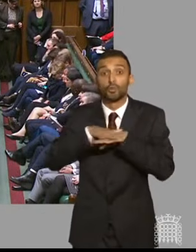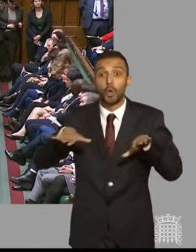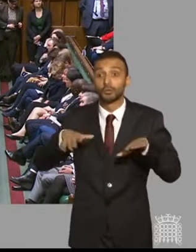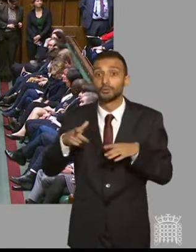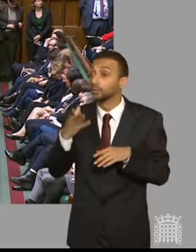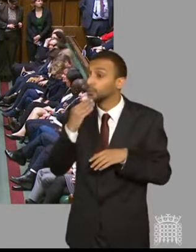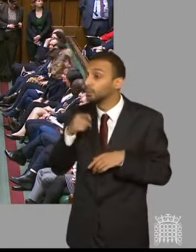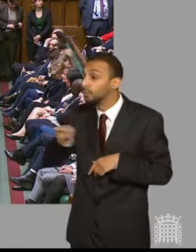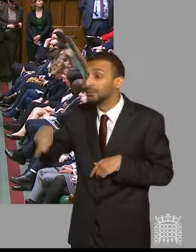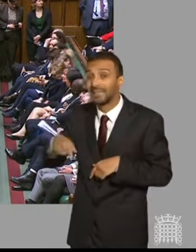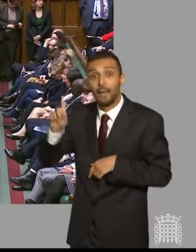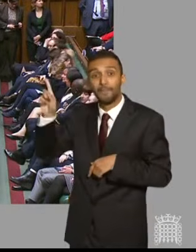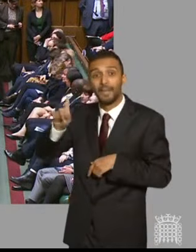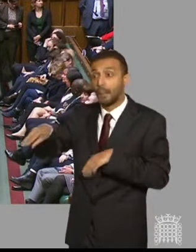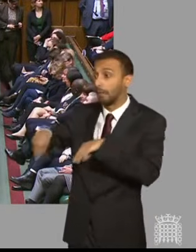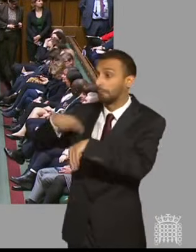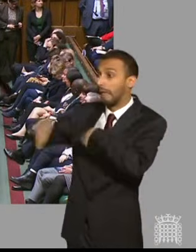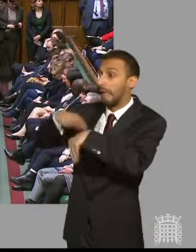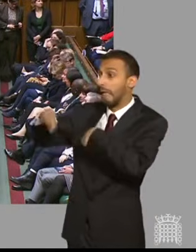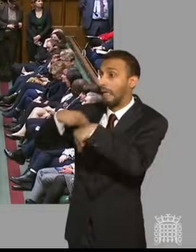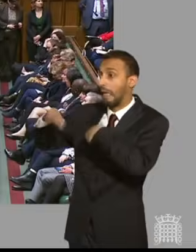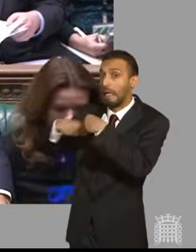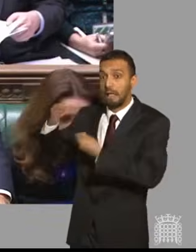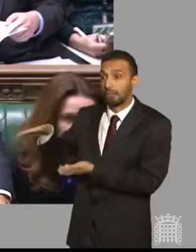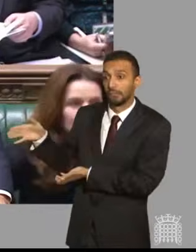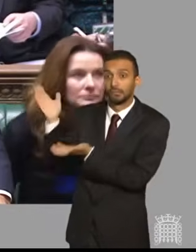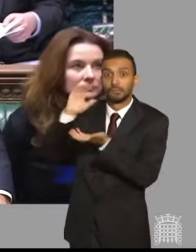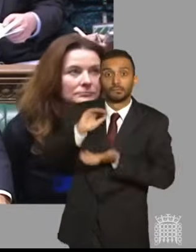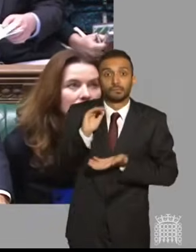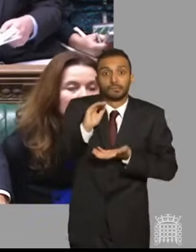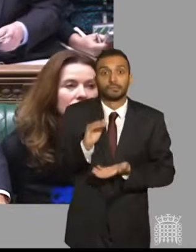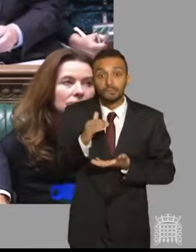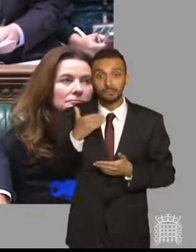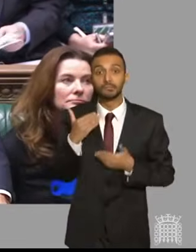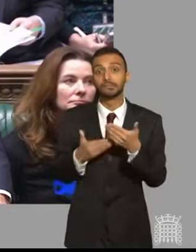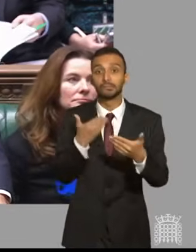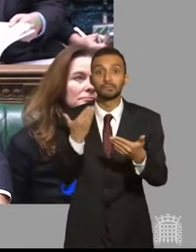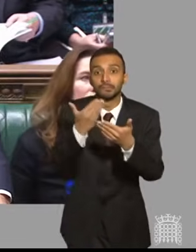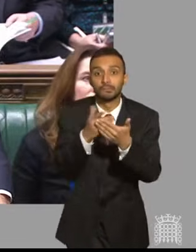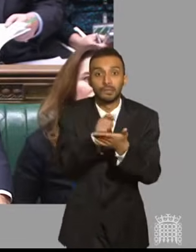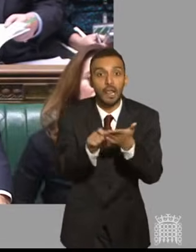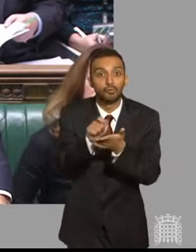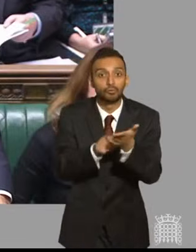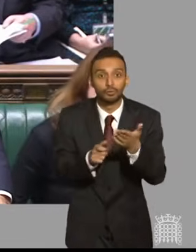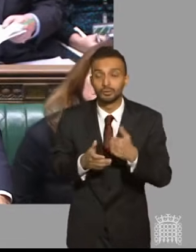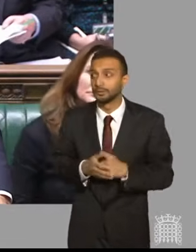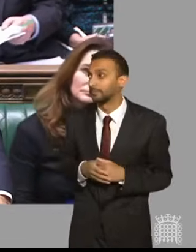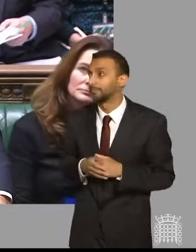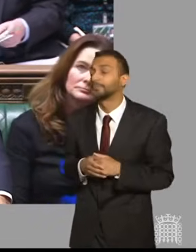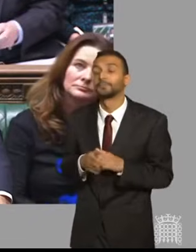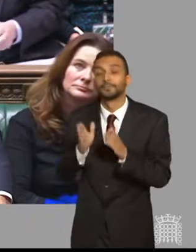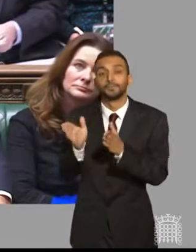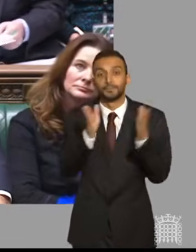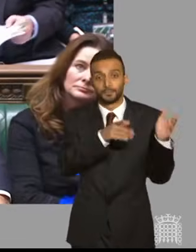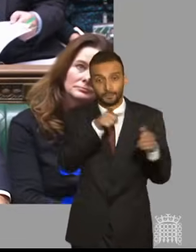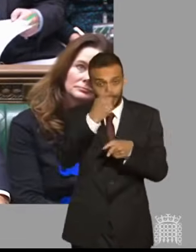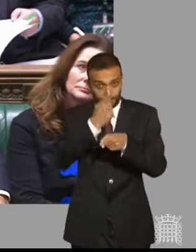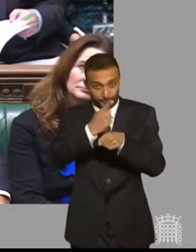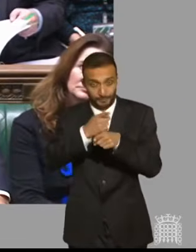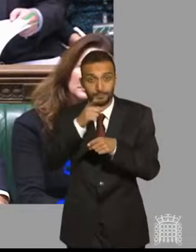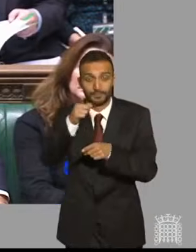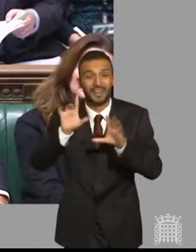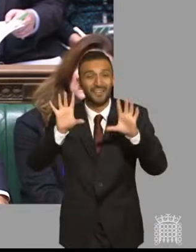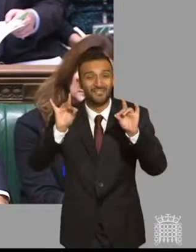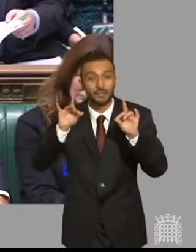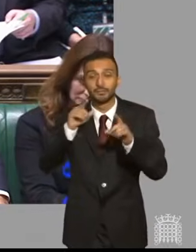Mr. Speaker, when it comes to the inflected blood scandal, as I've said before, I'm acutely aware of the strength of feeling on this issue and the suffering of